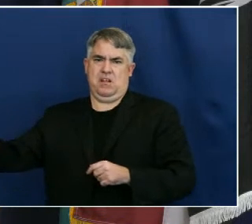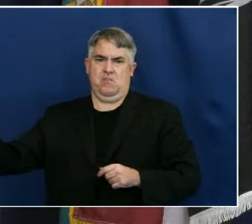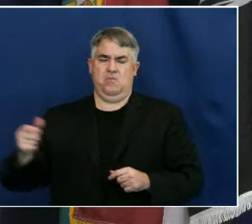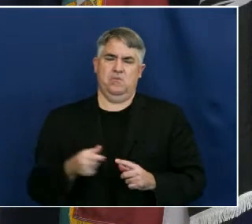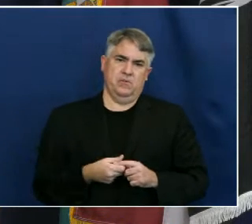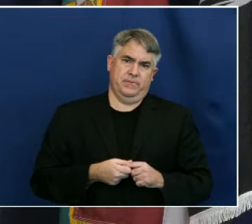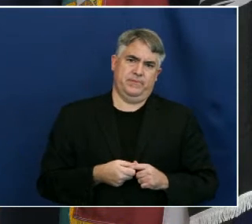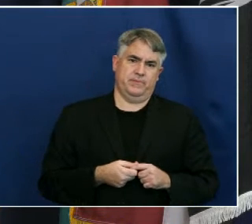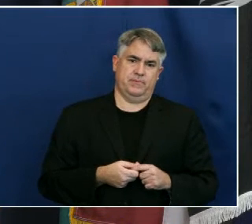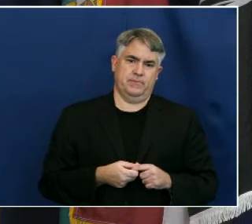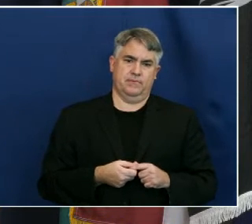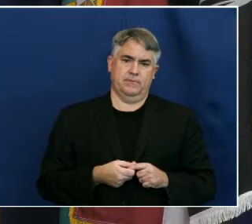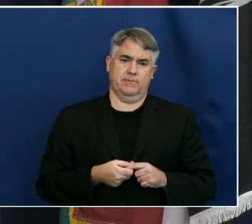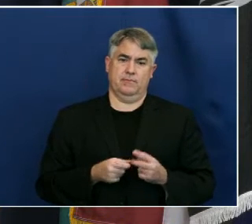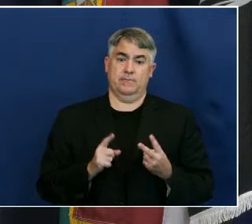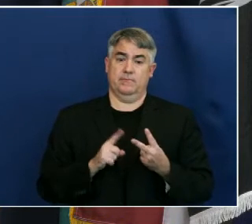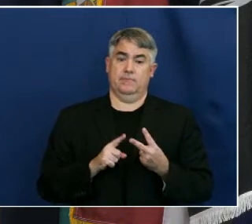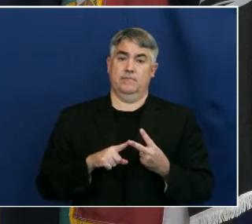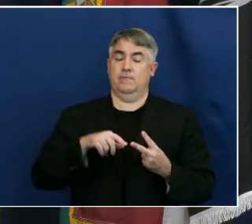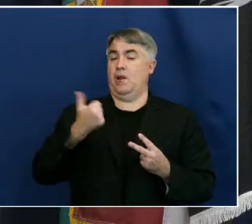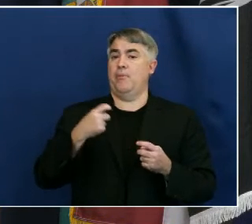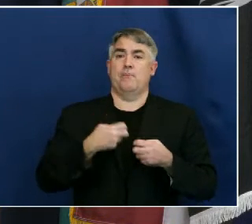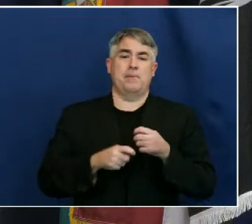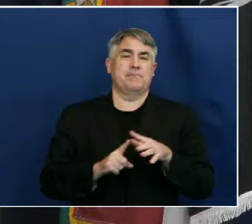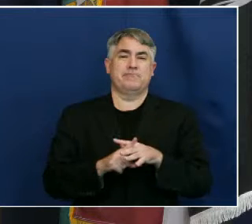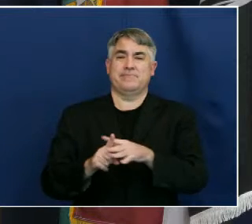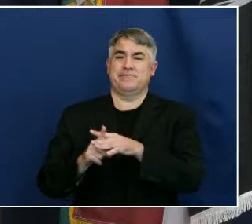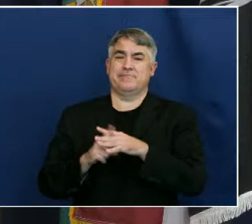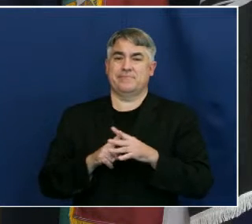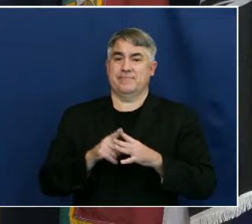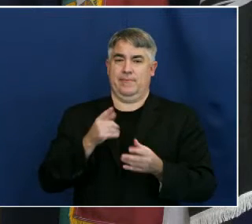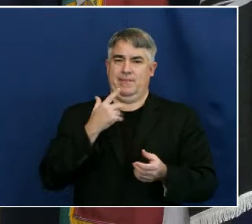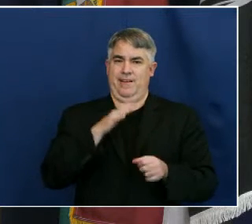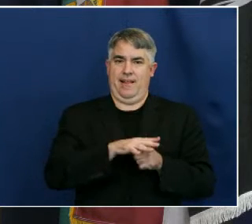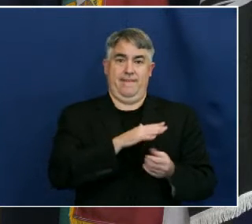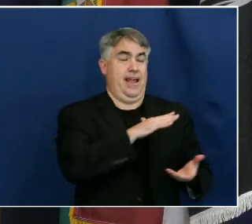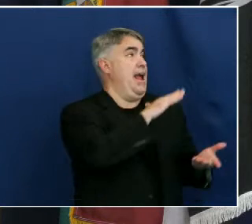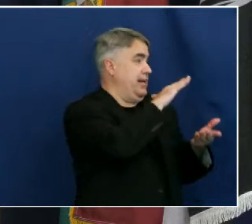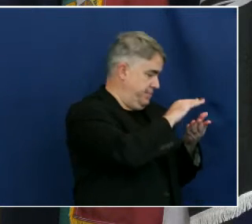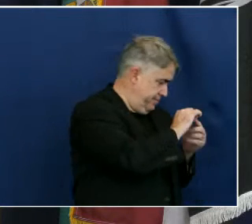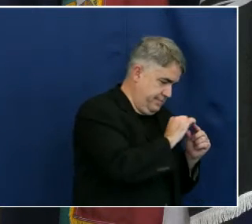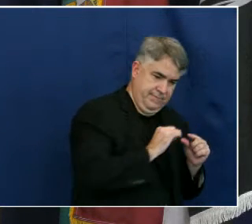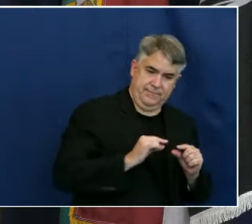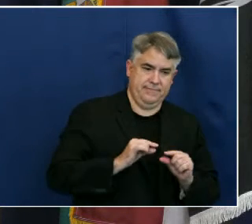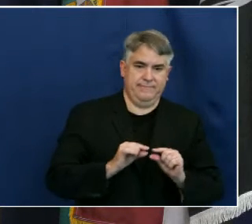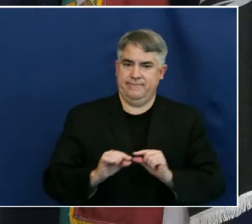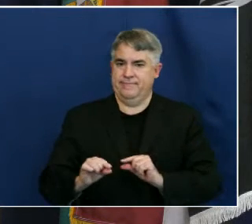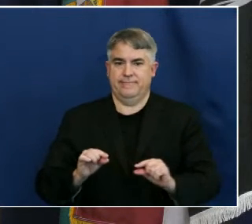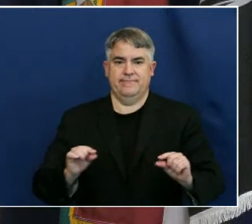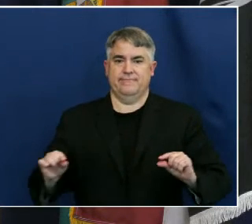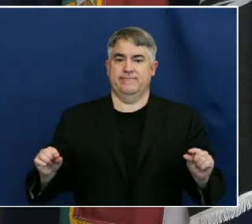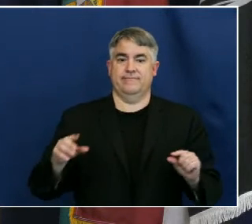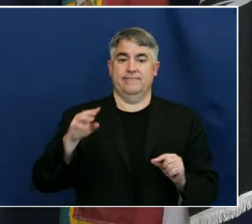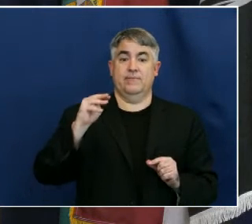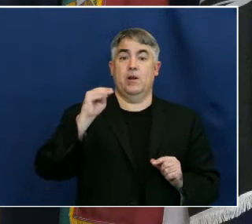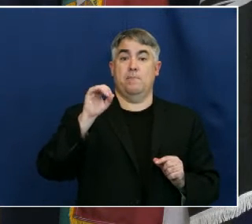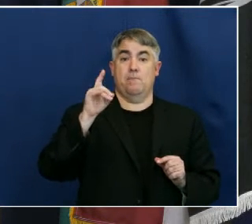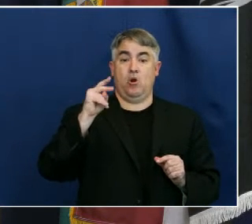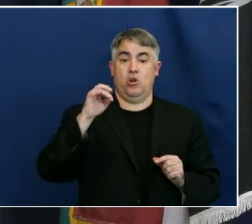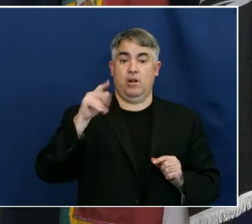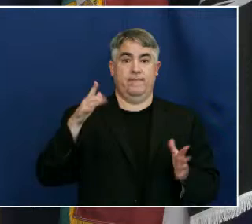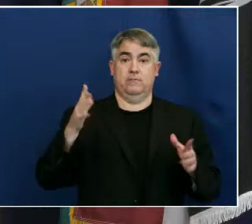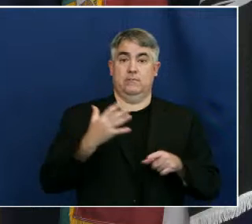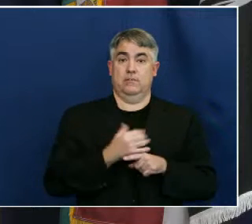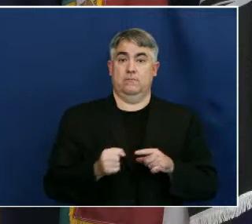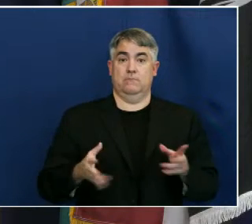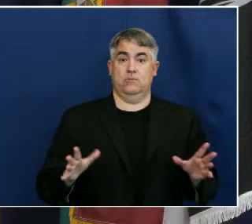be the availability of vaccines. We've had instability. We've had a big shortage of Moderna. So we've been canceling second dose appointments for Moderna while people